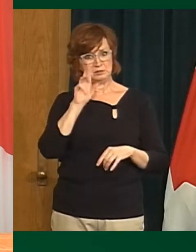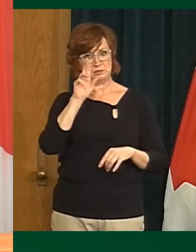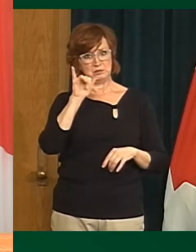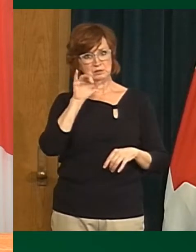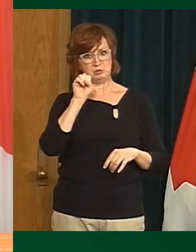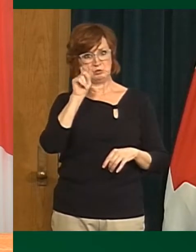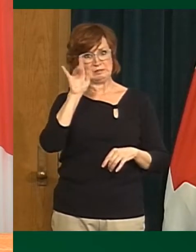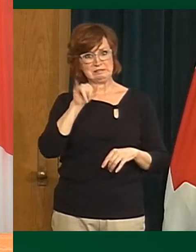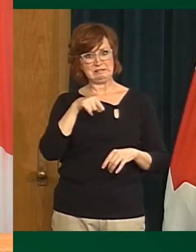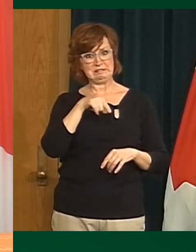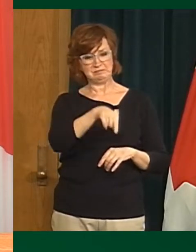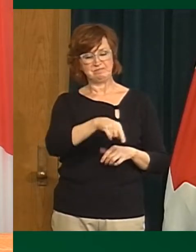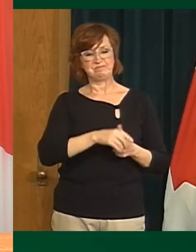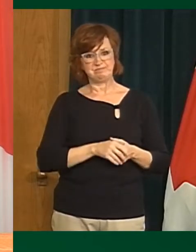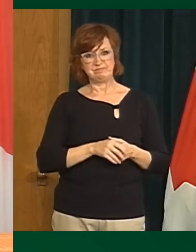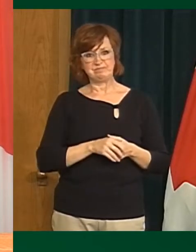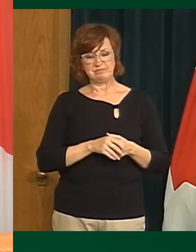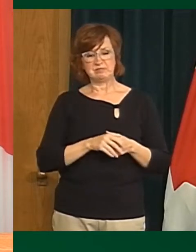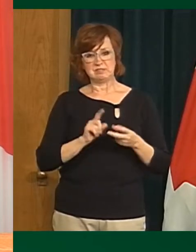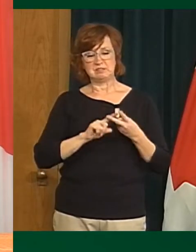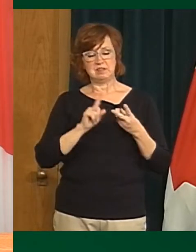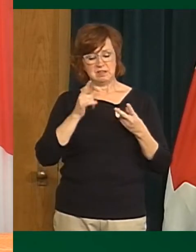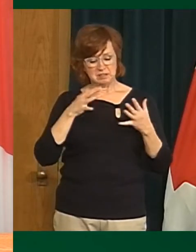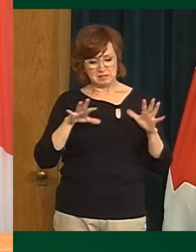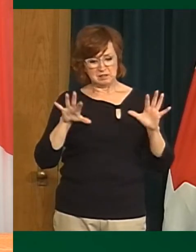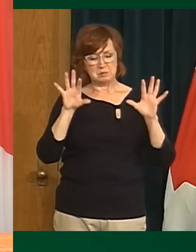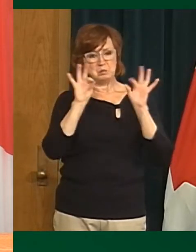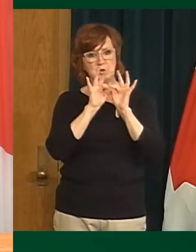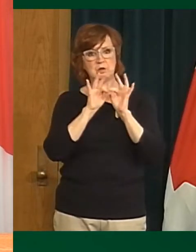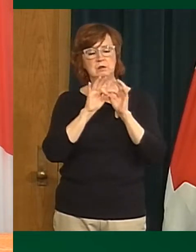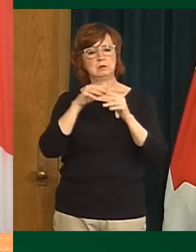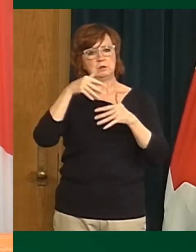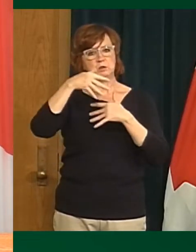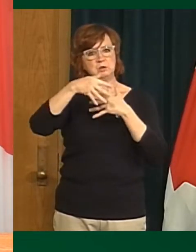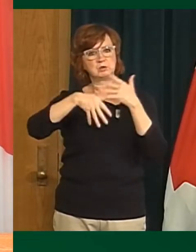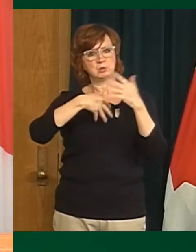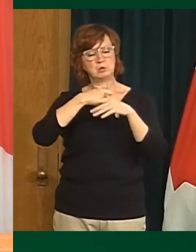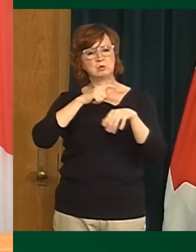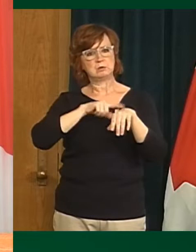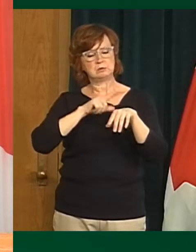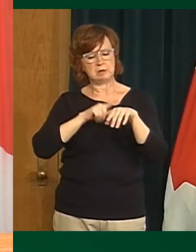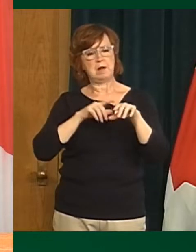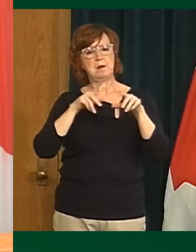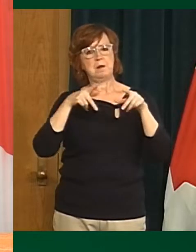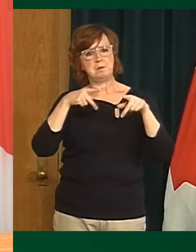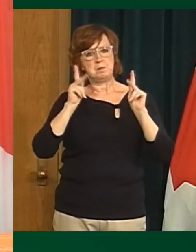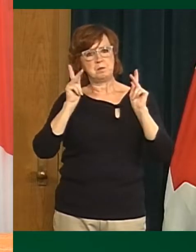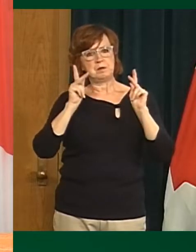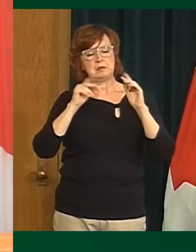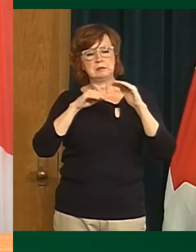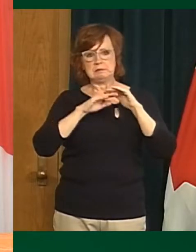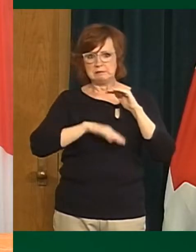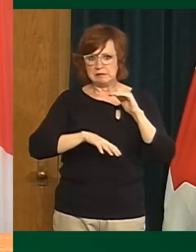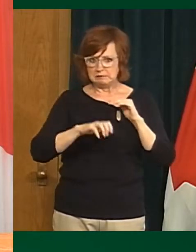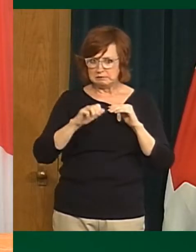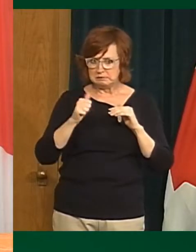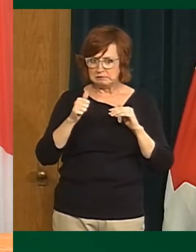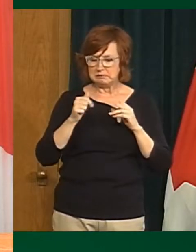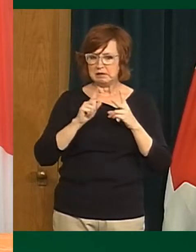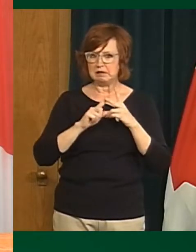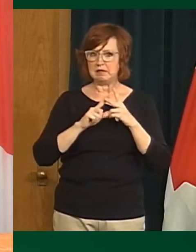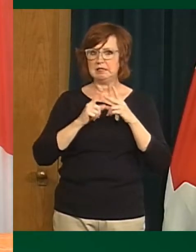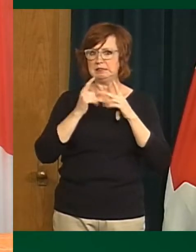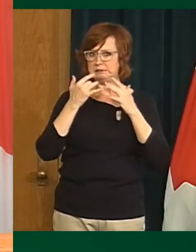most part virtually, but also, you know, as what our current recommendation has been, gatherings limited to